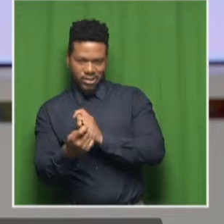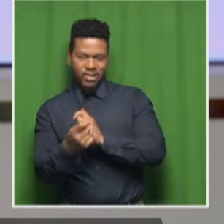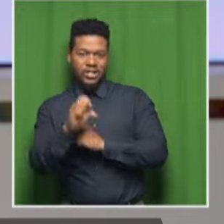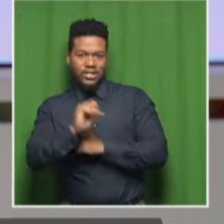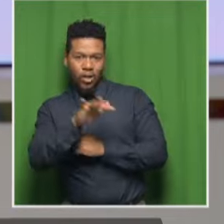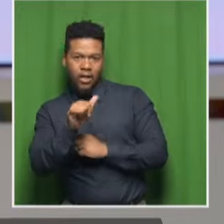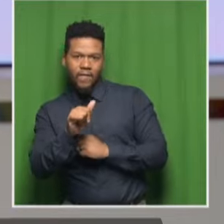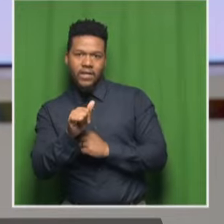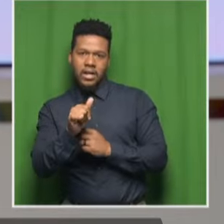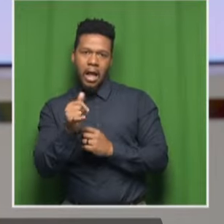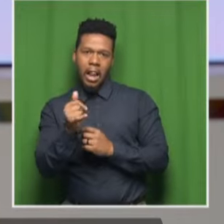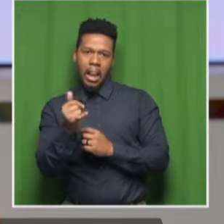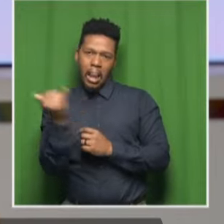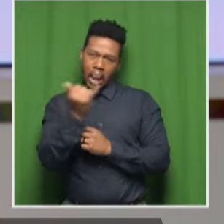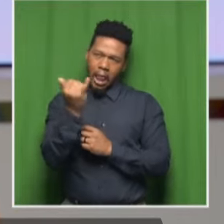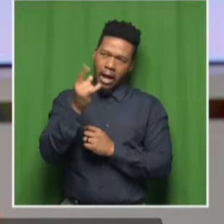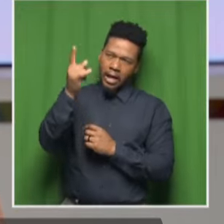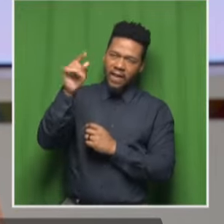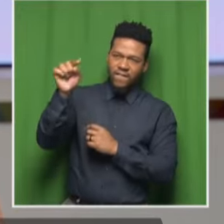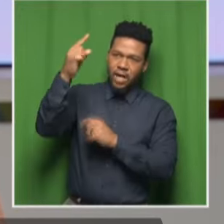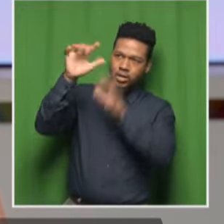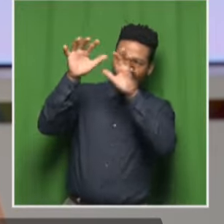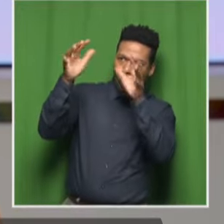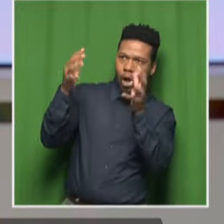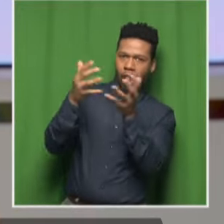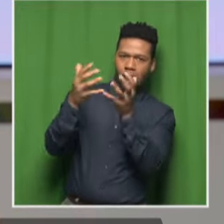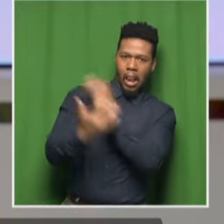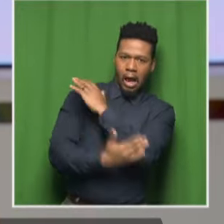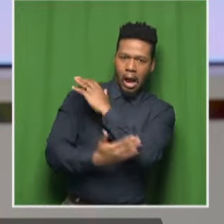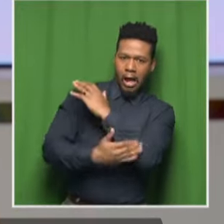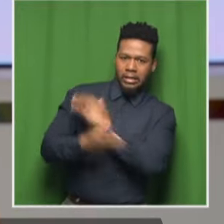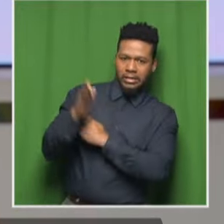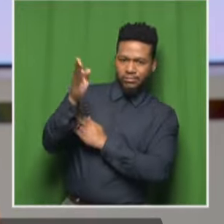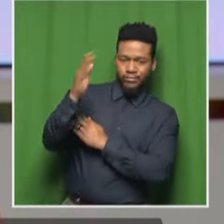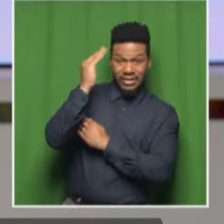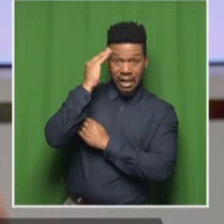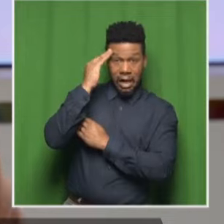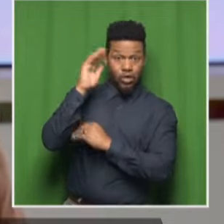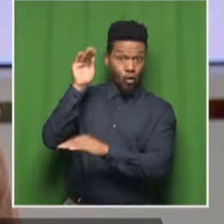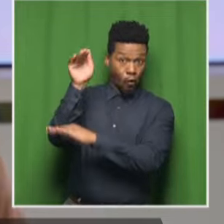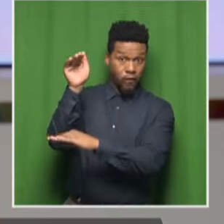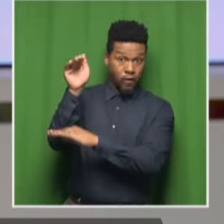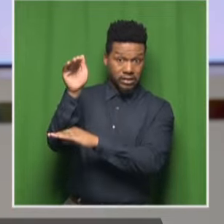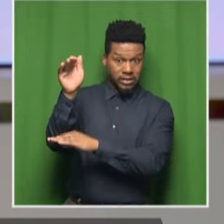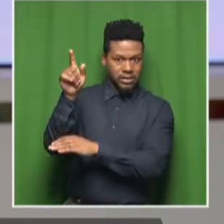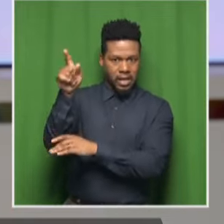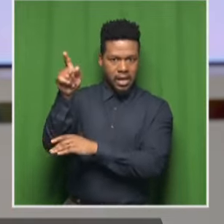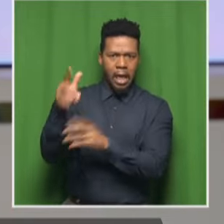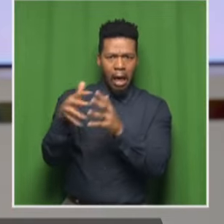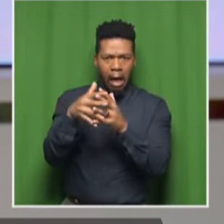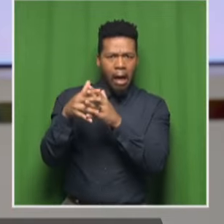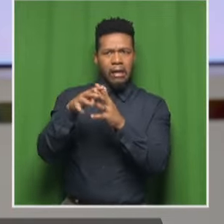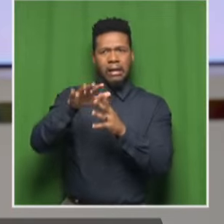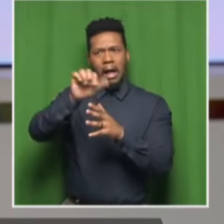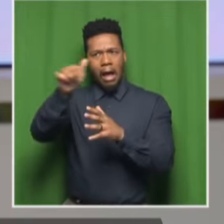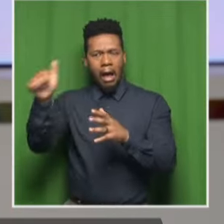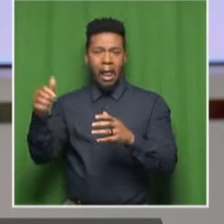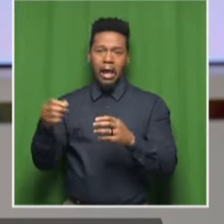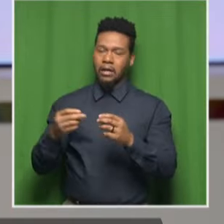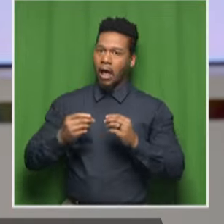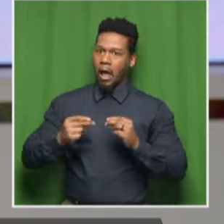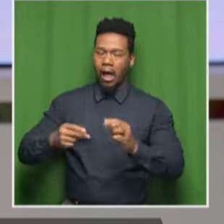you know, place where, because I know overseas and stuff, responses are like this. You know, they respond.